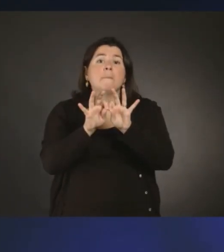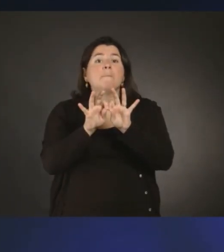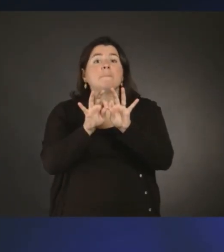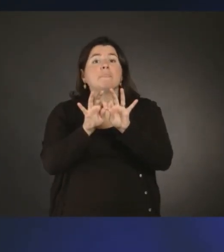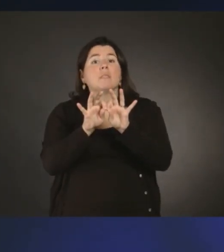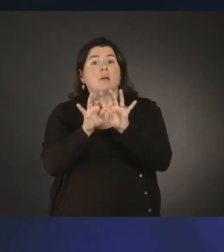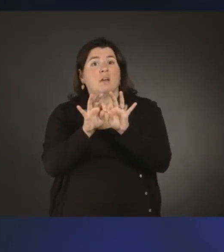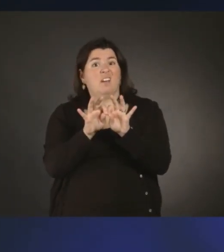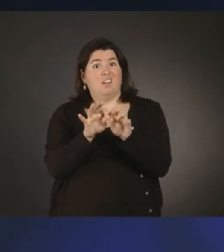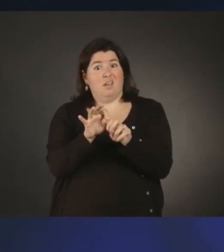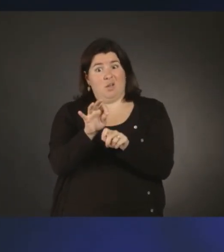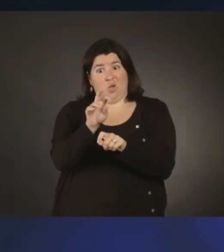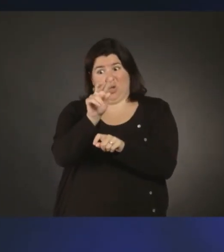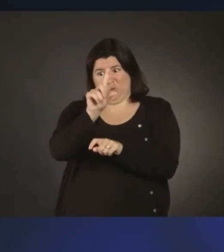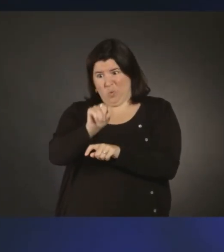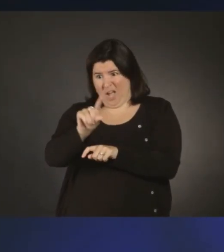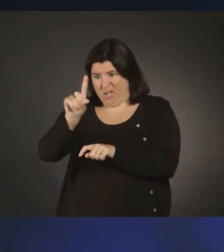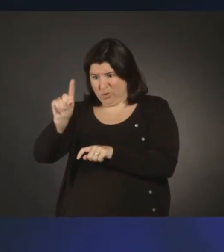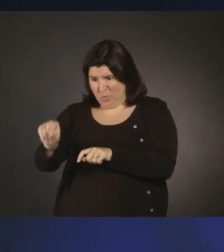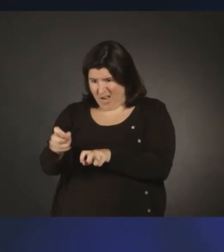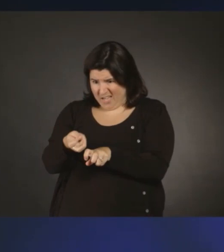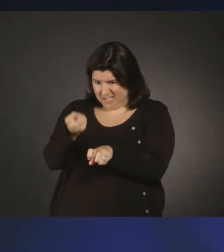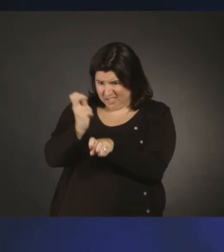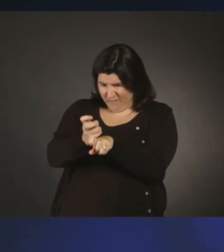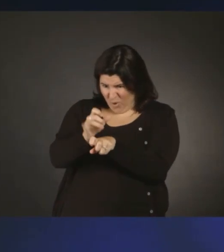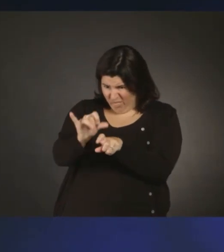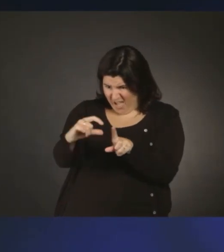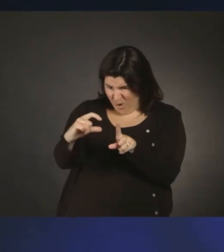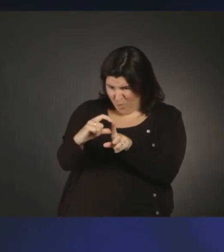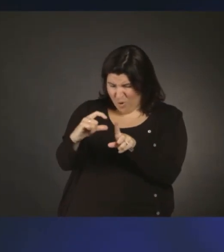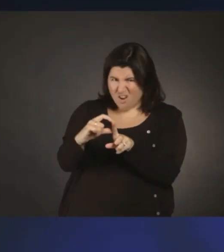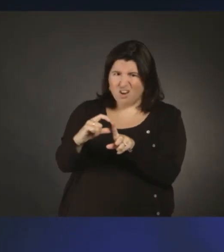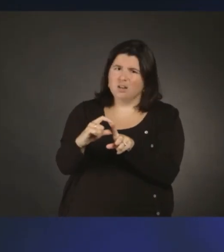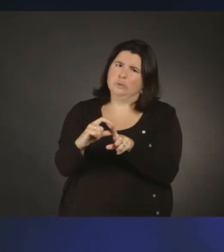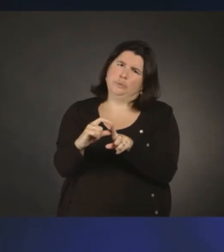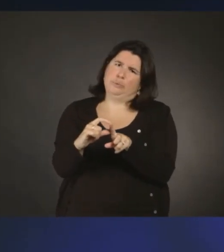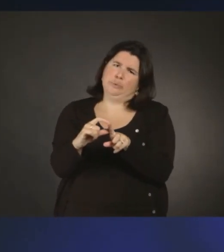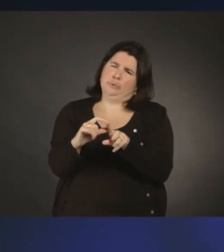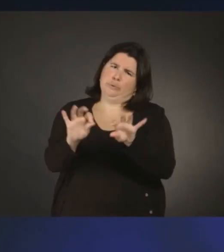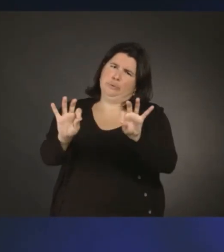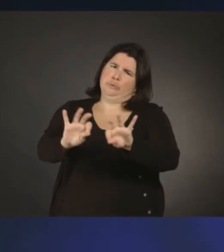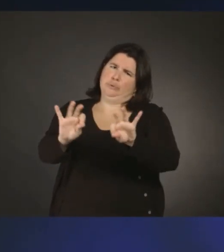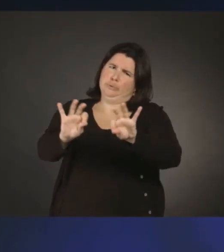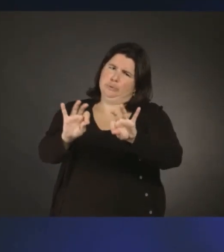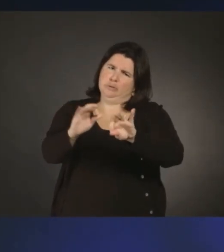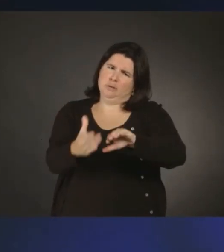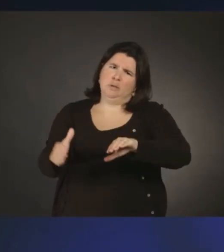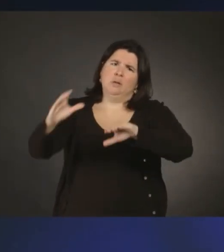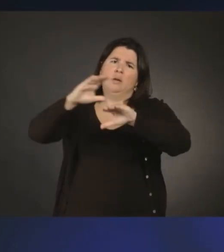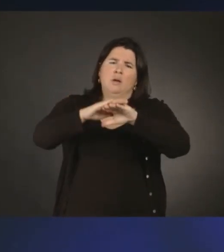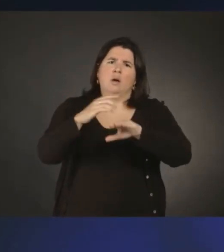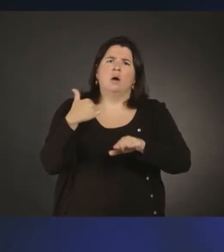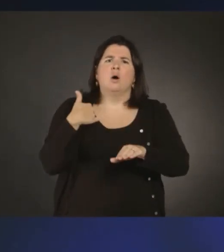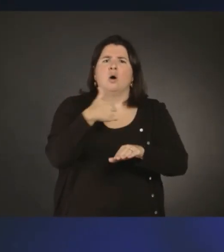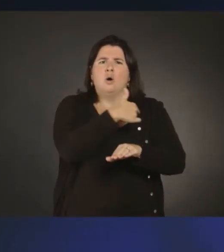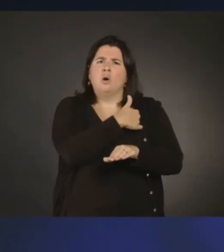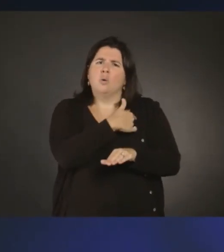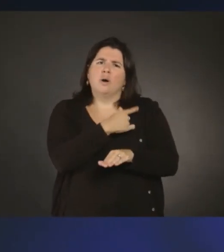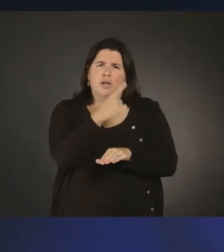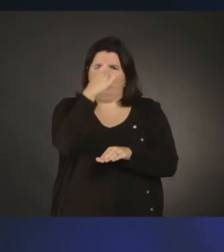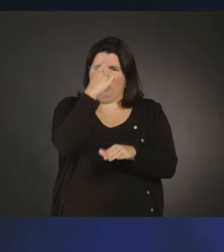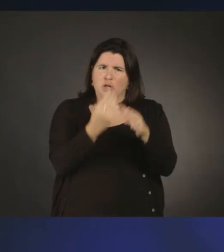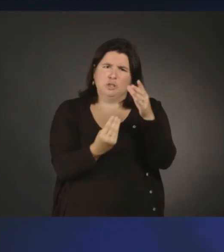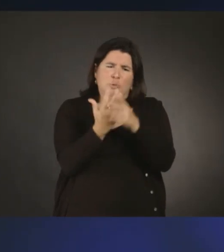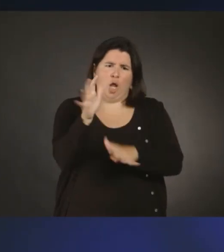Calling 2020 difficult seems like an understatement. We spent the spring scrambling, the summer